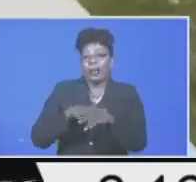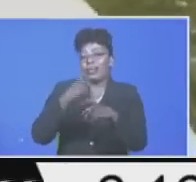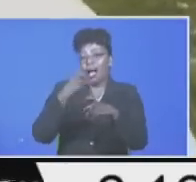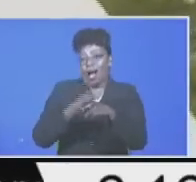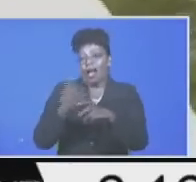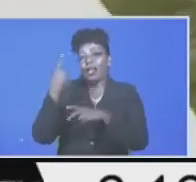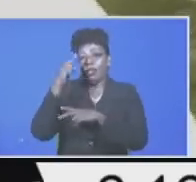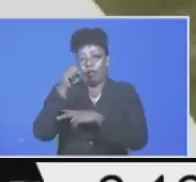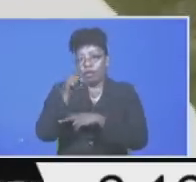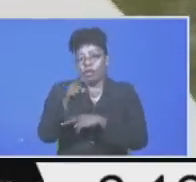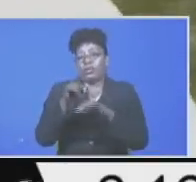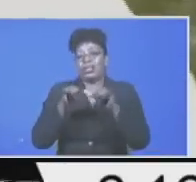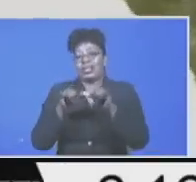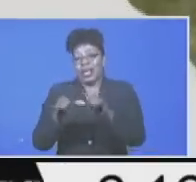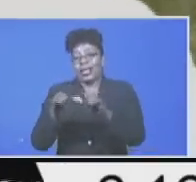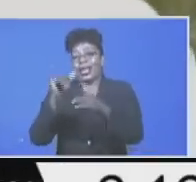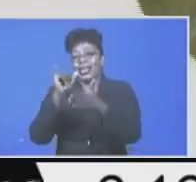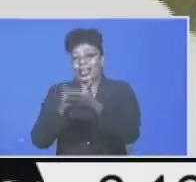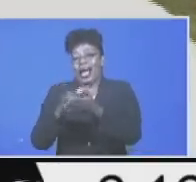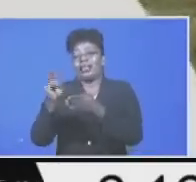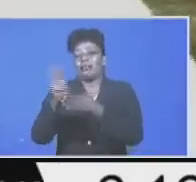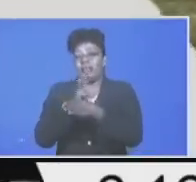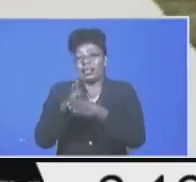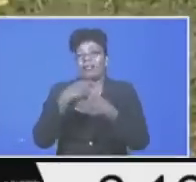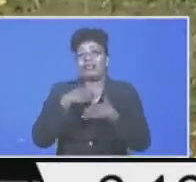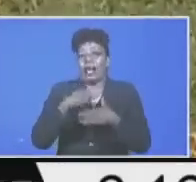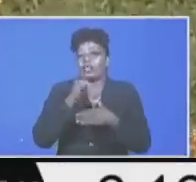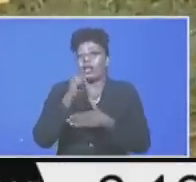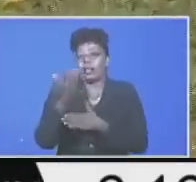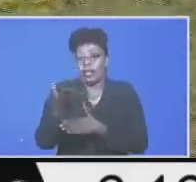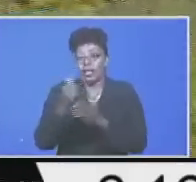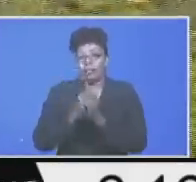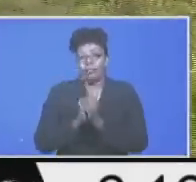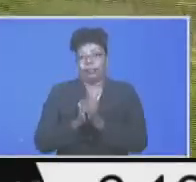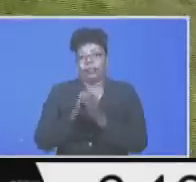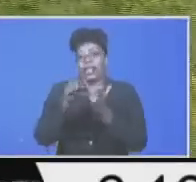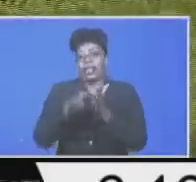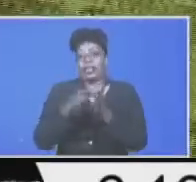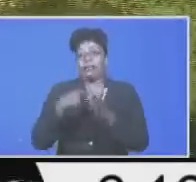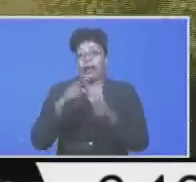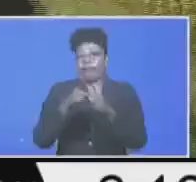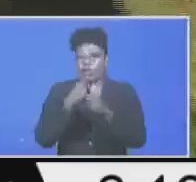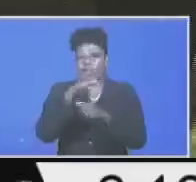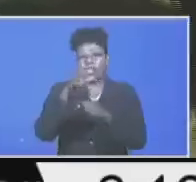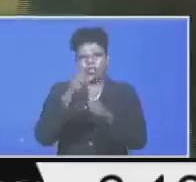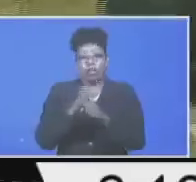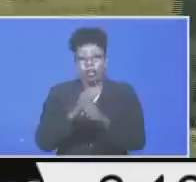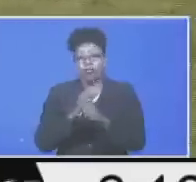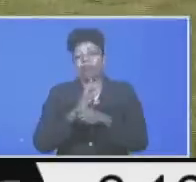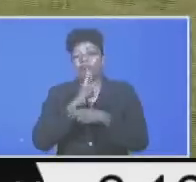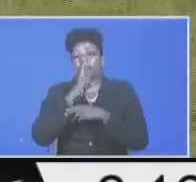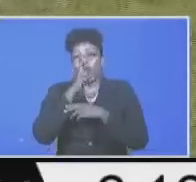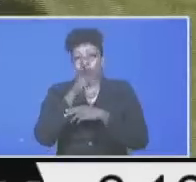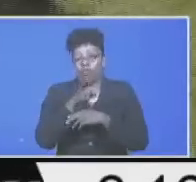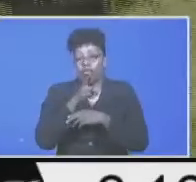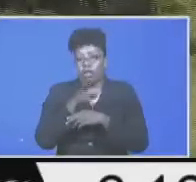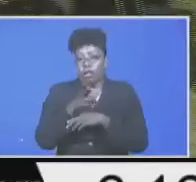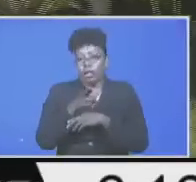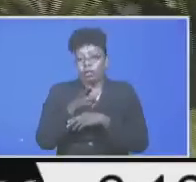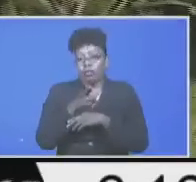for you to stay in that type of business if the passion isn't there. This is my first year doing it, and actually I've